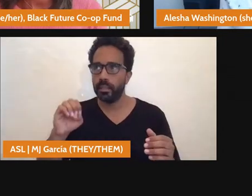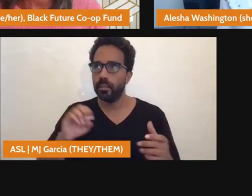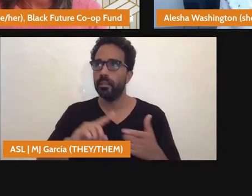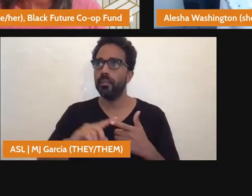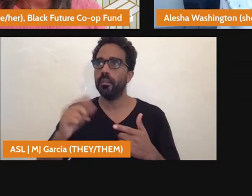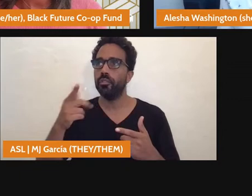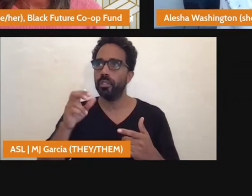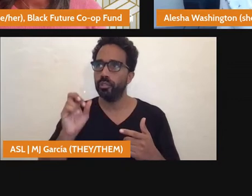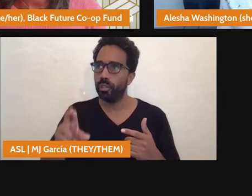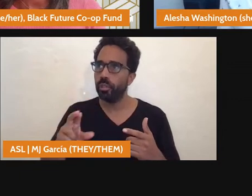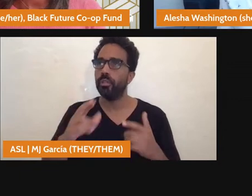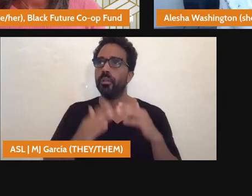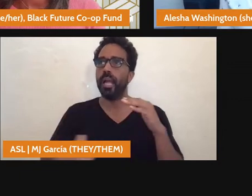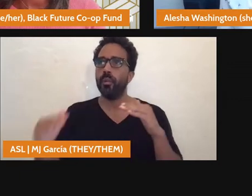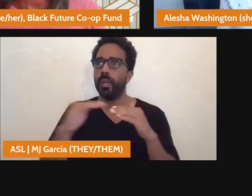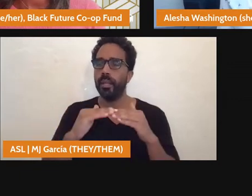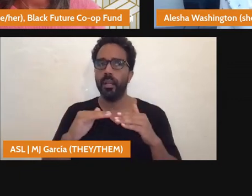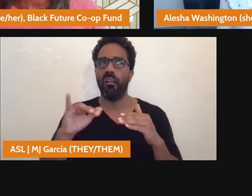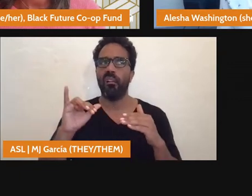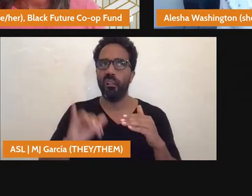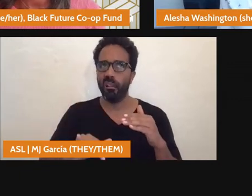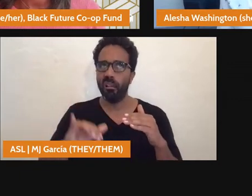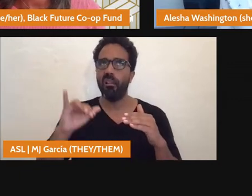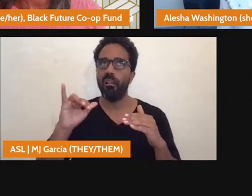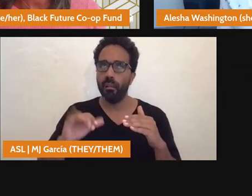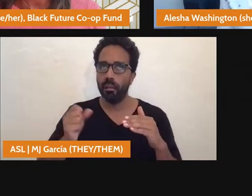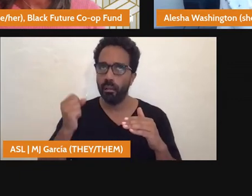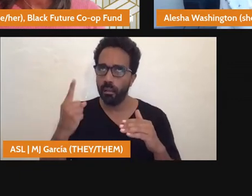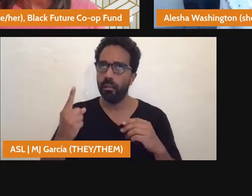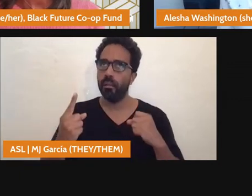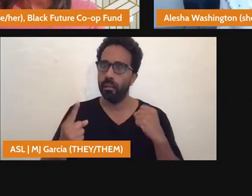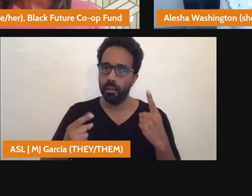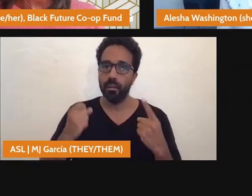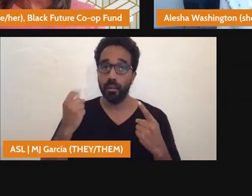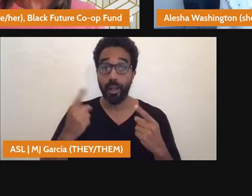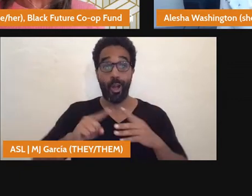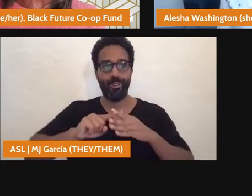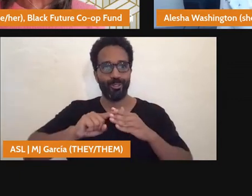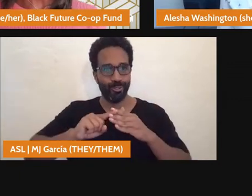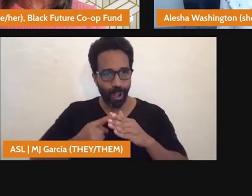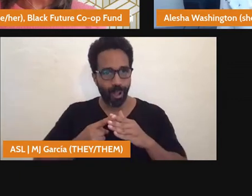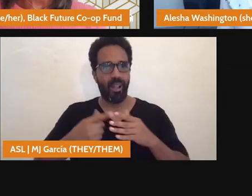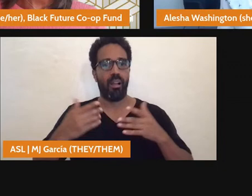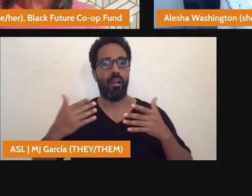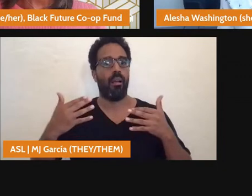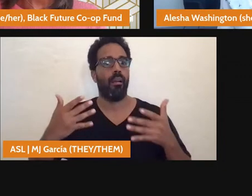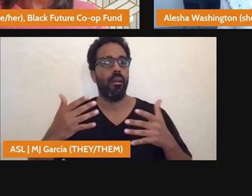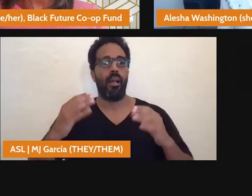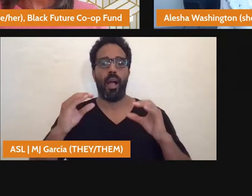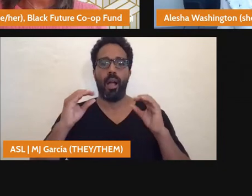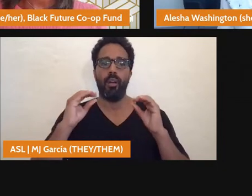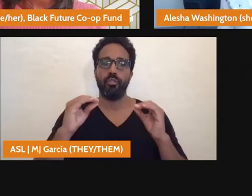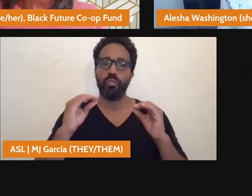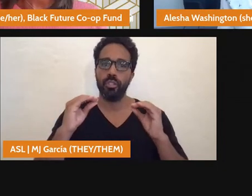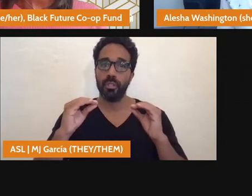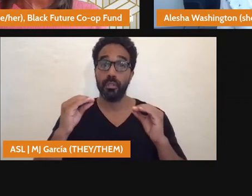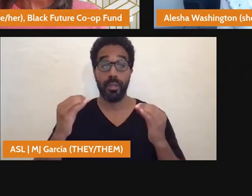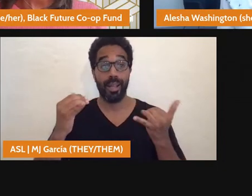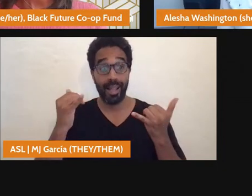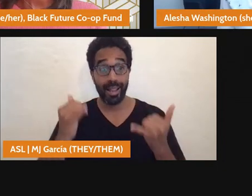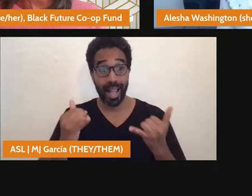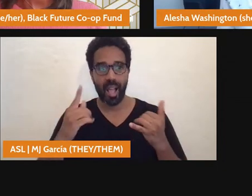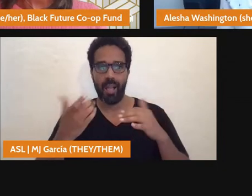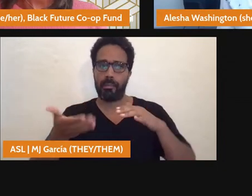and et cetera. And so we're starting that process of educating. And now we have to pull the rest of